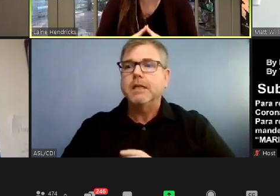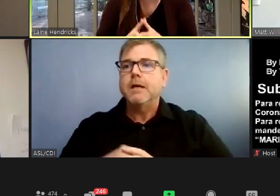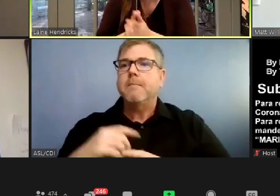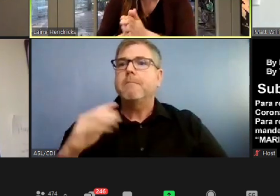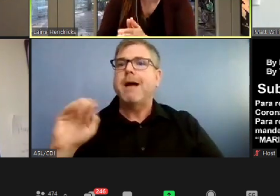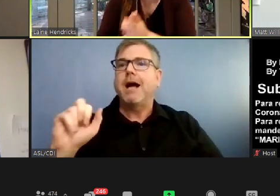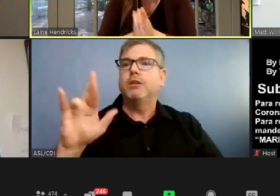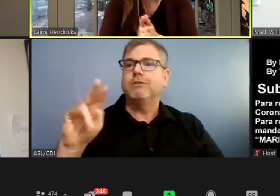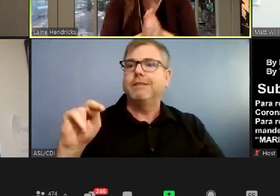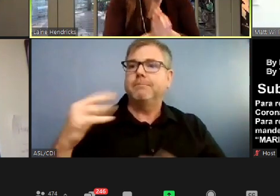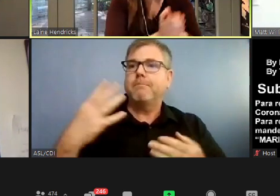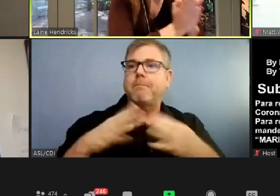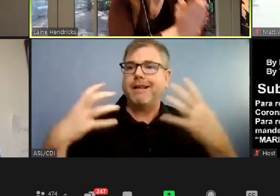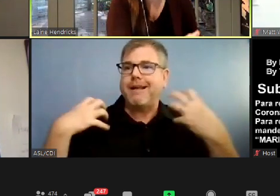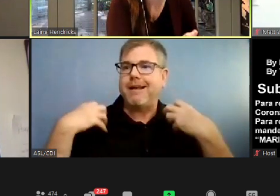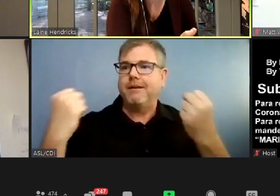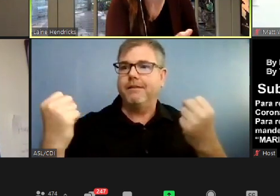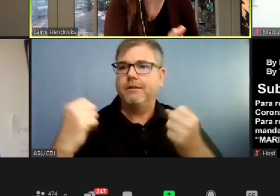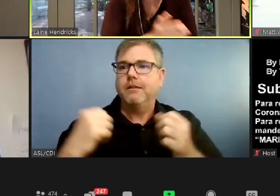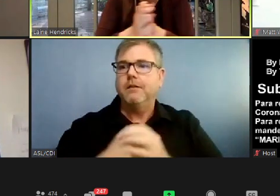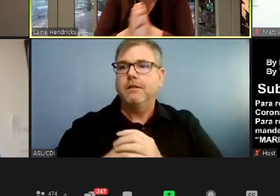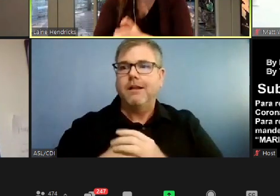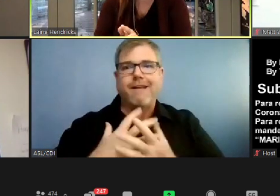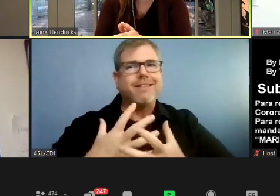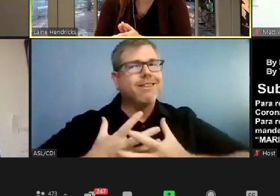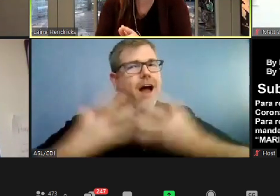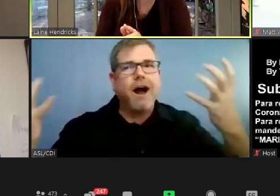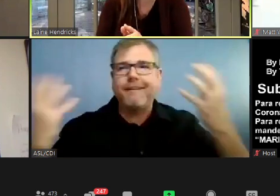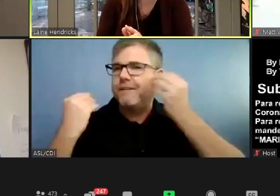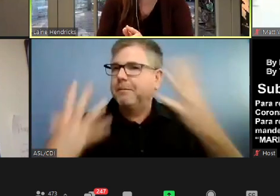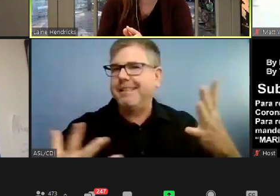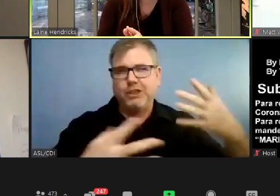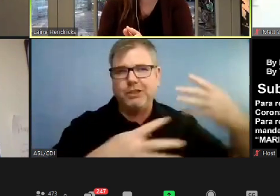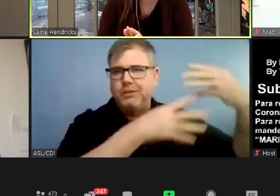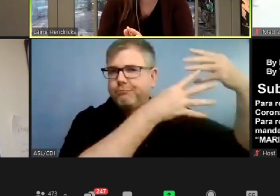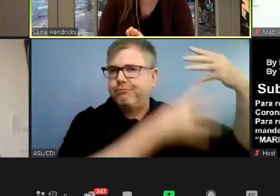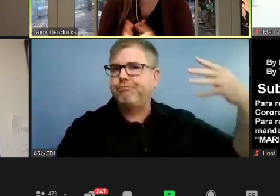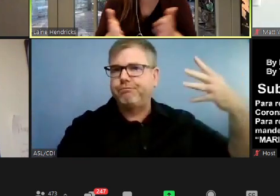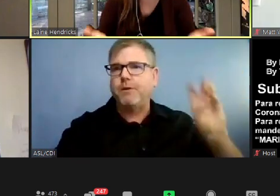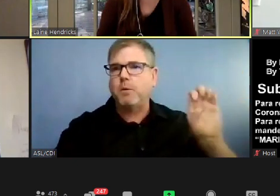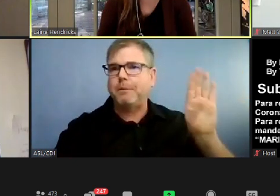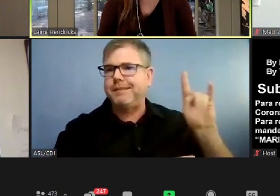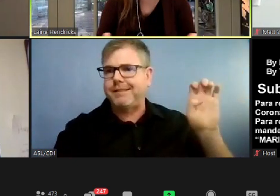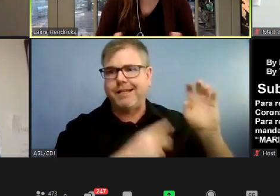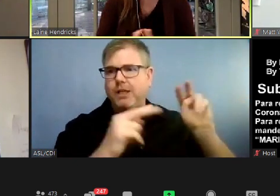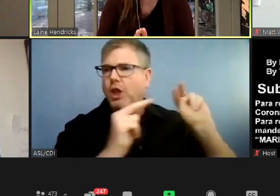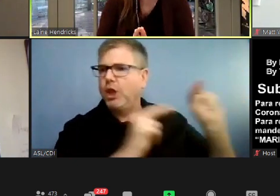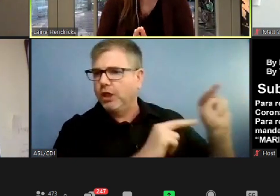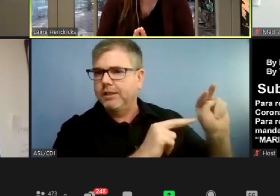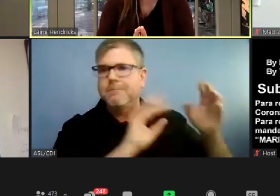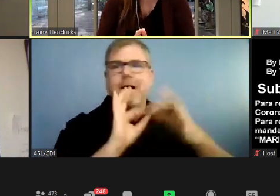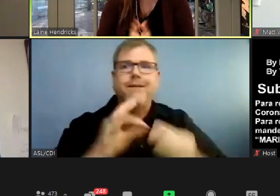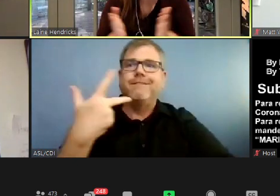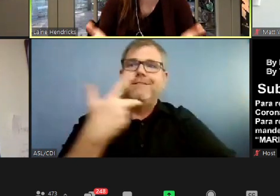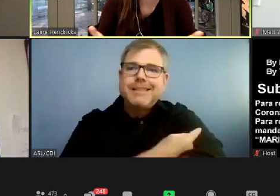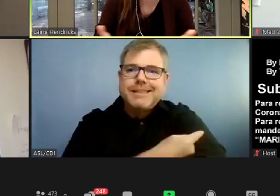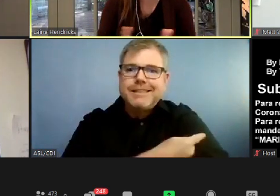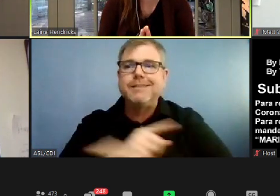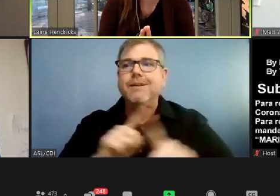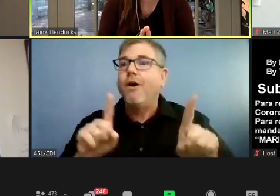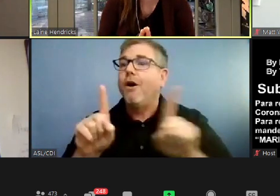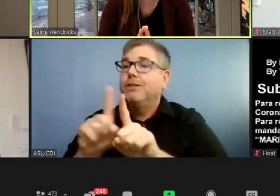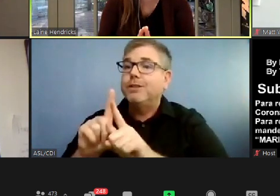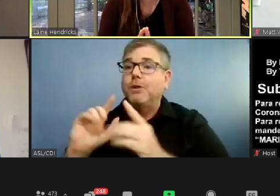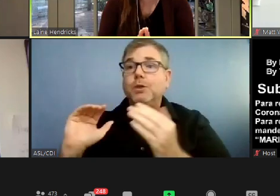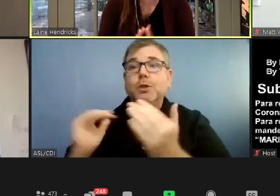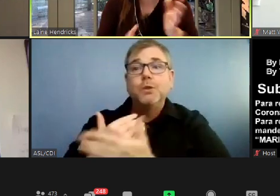process. And as those tier changes are made and new options for getting the vaccine are available, those are things that will be broadcast